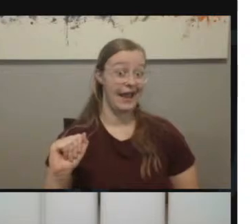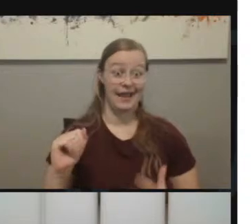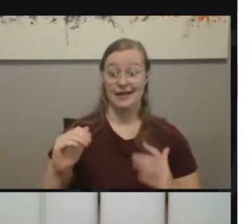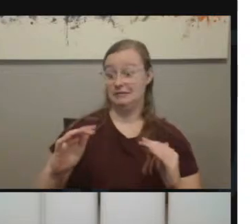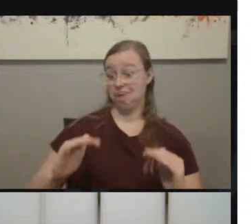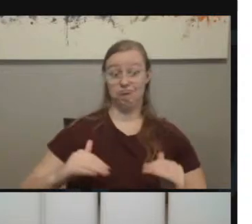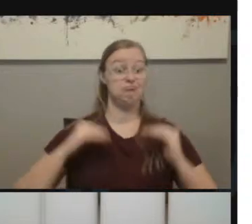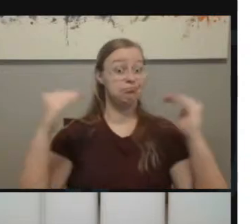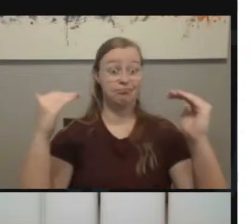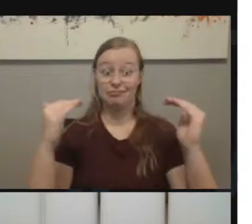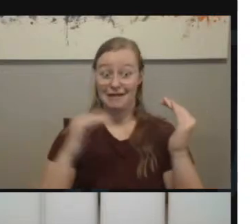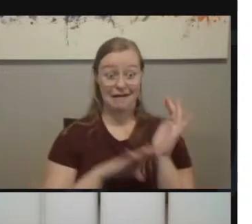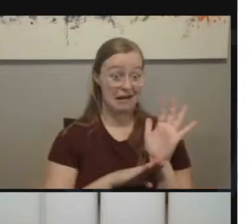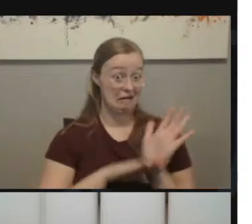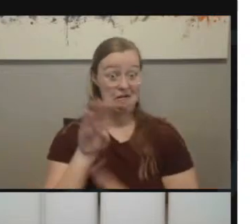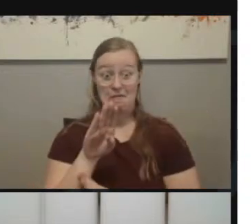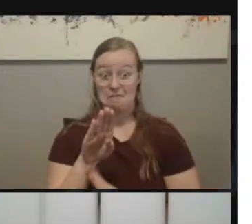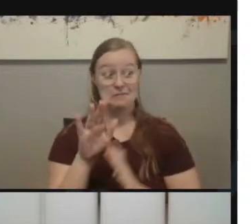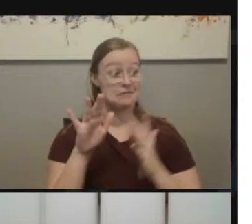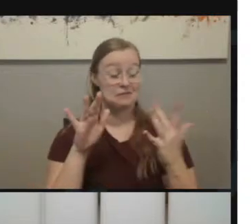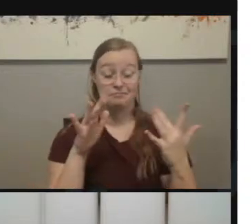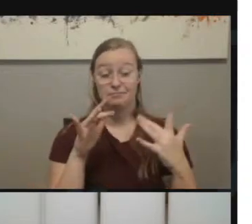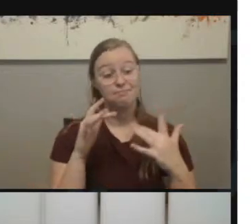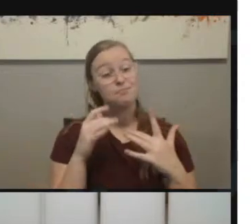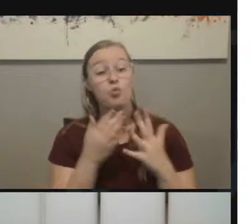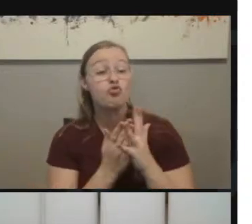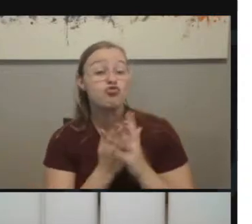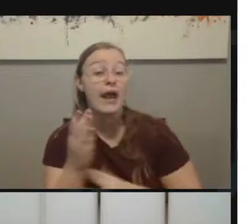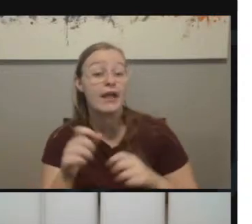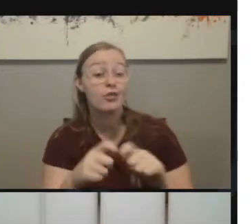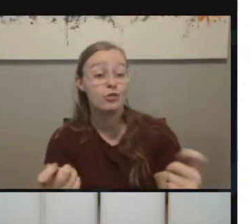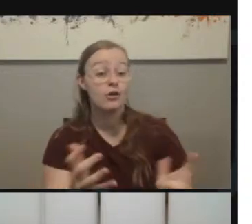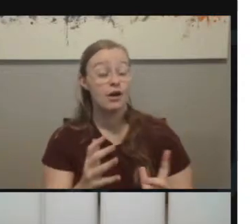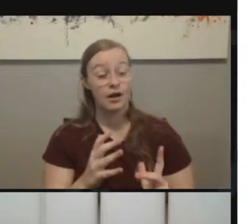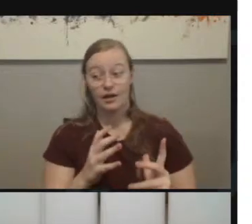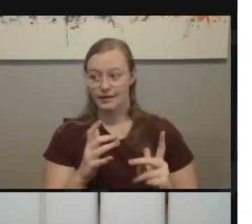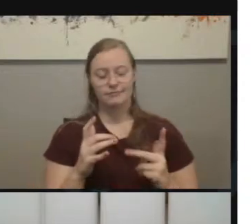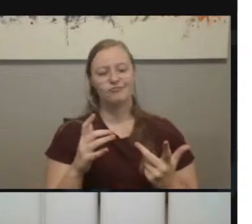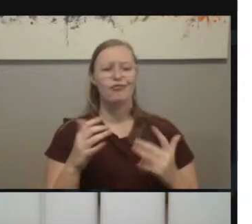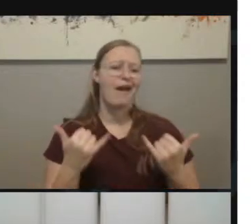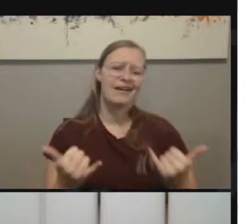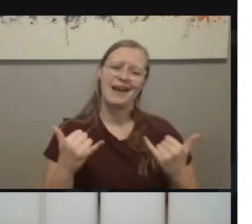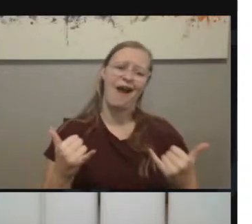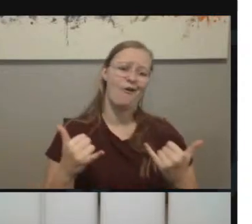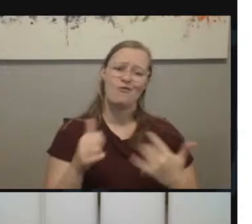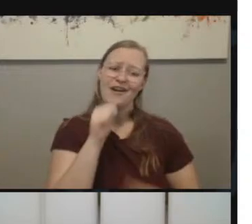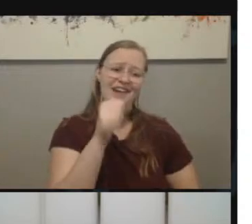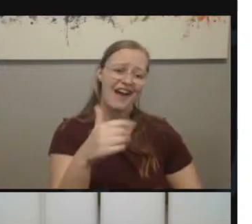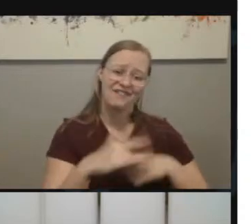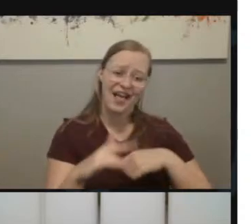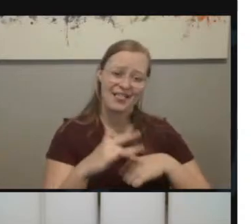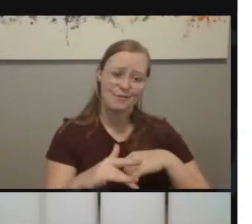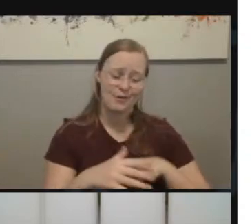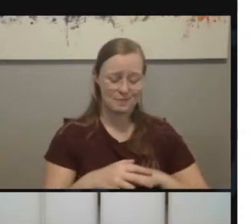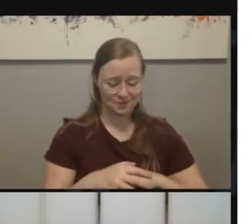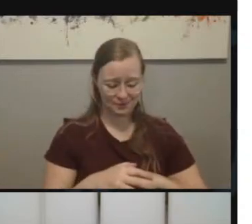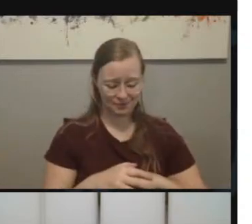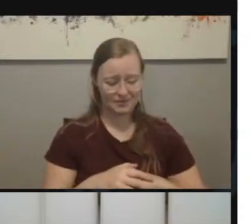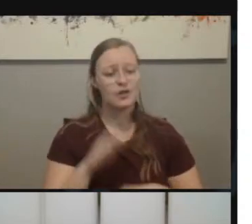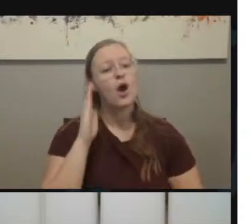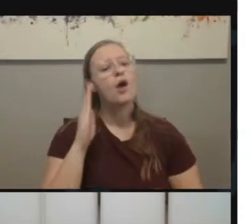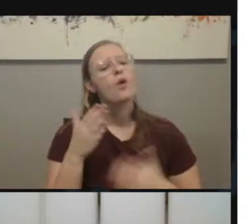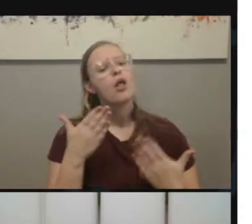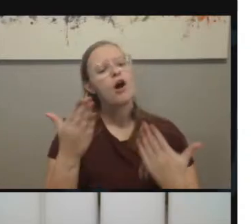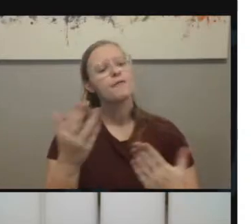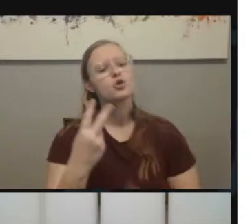where we can make breakthroughs that currently are not available, I'm going to offer two